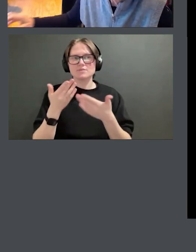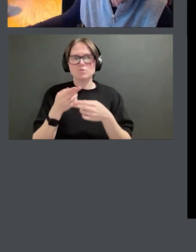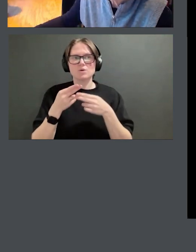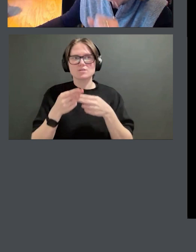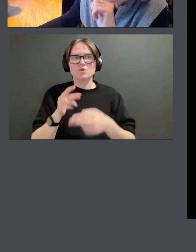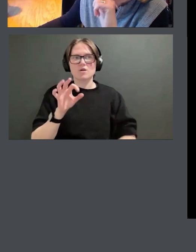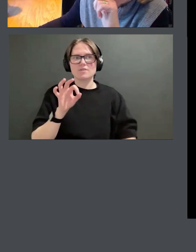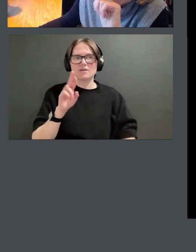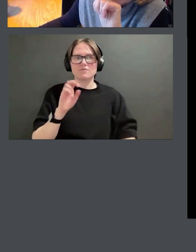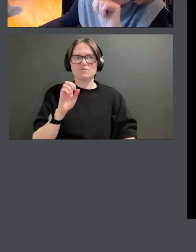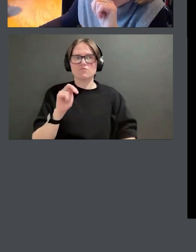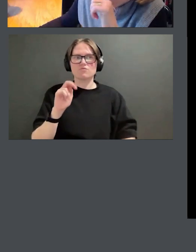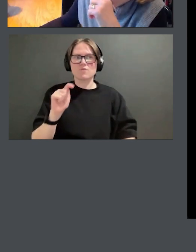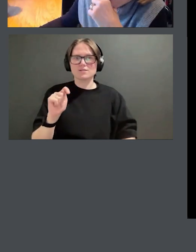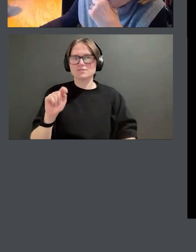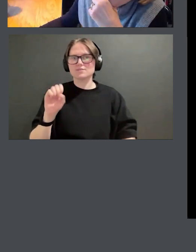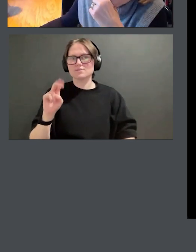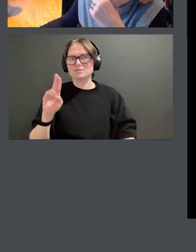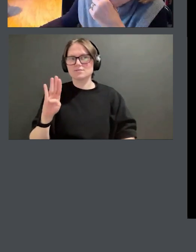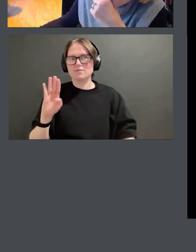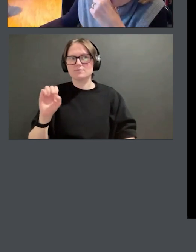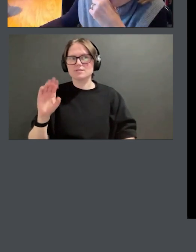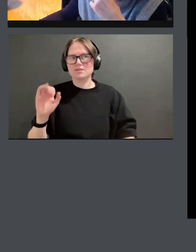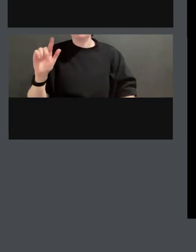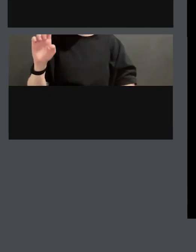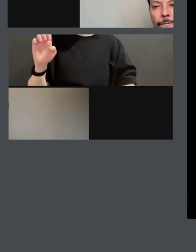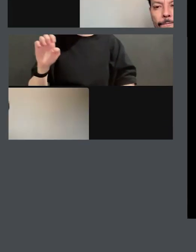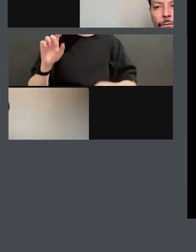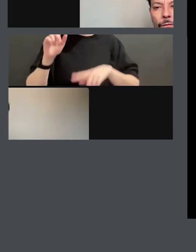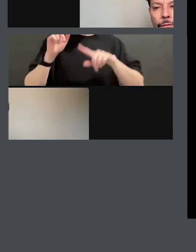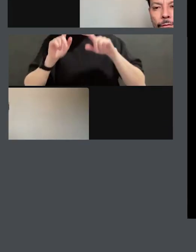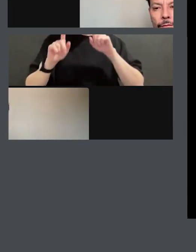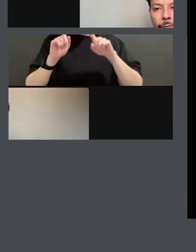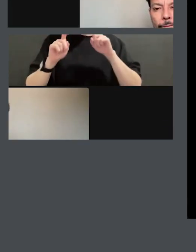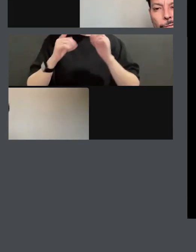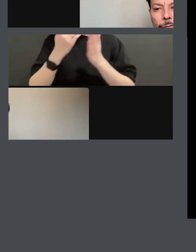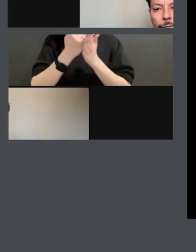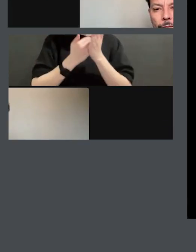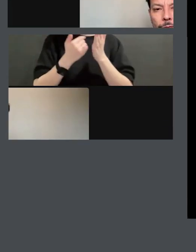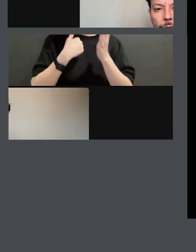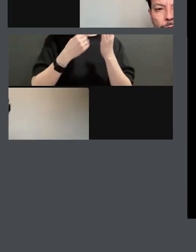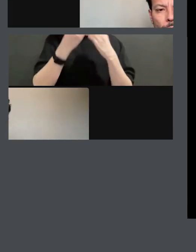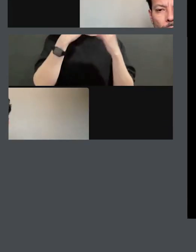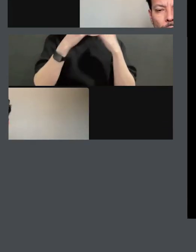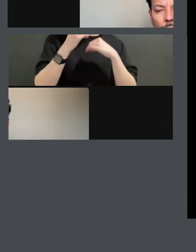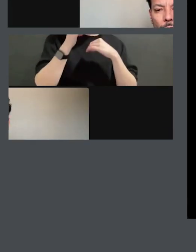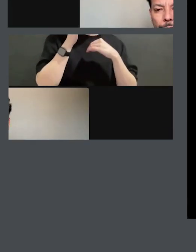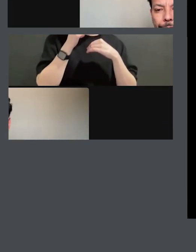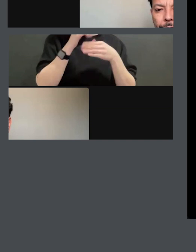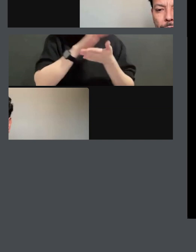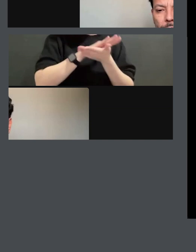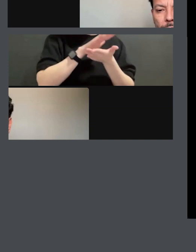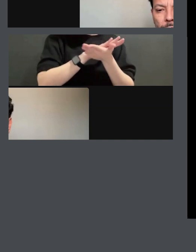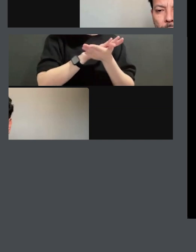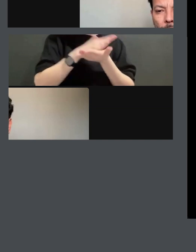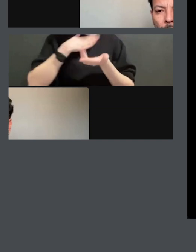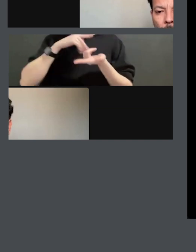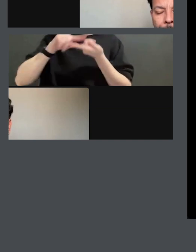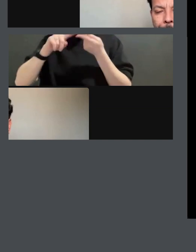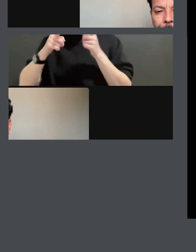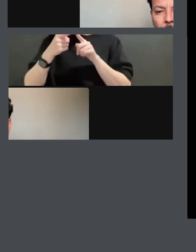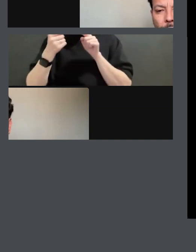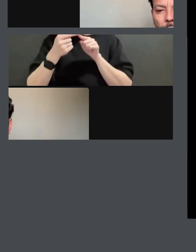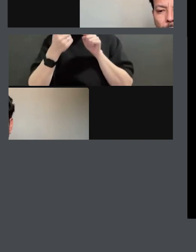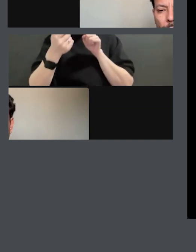subscale. And the questions were, I am eating lunch at school. My friend across the table is